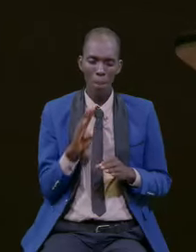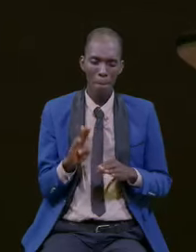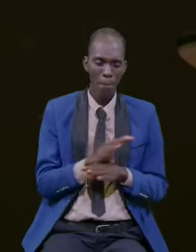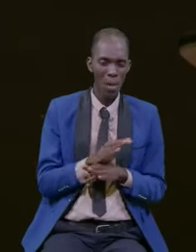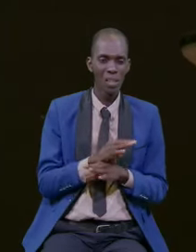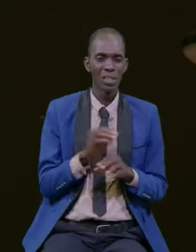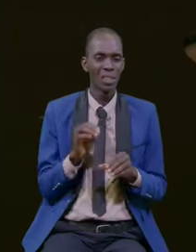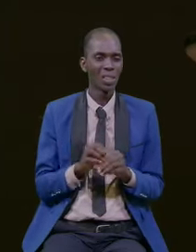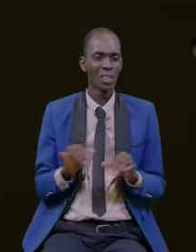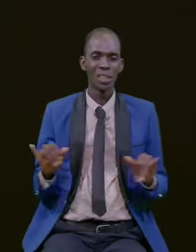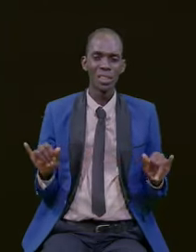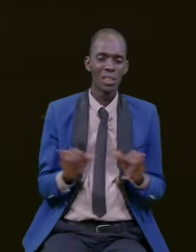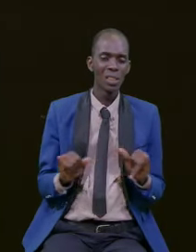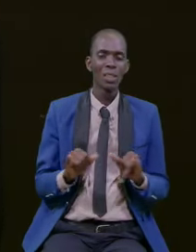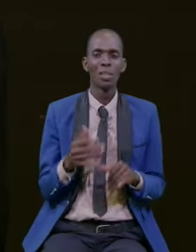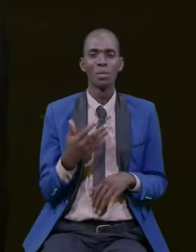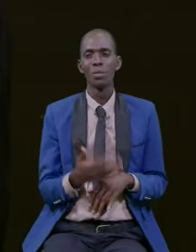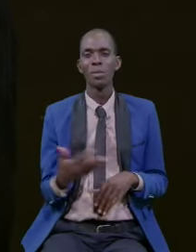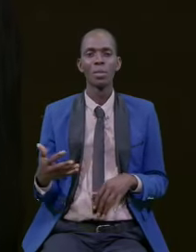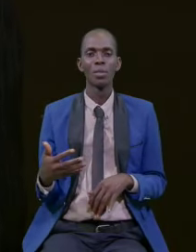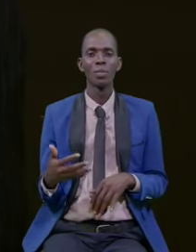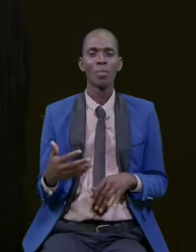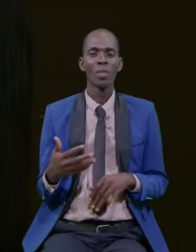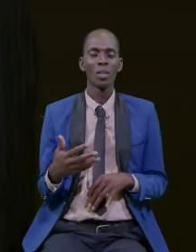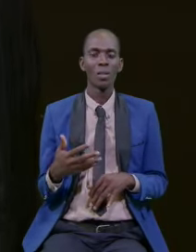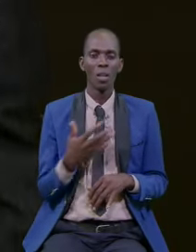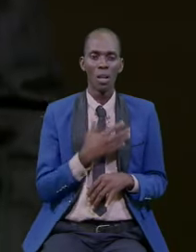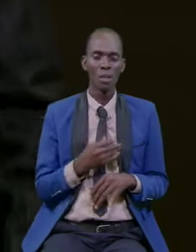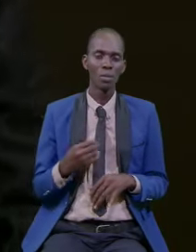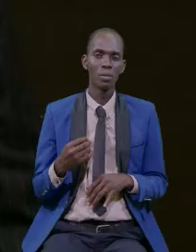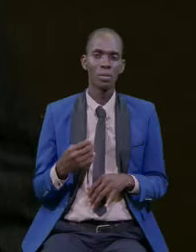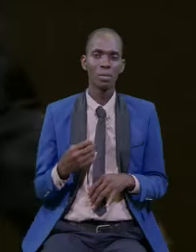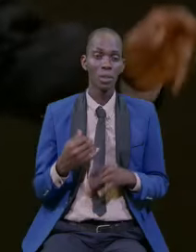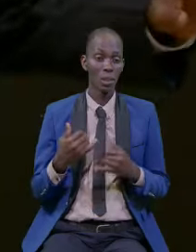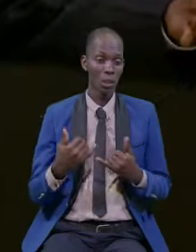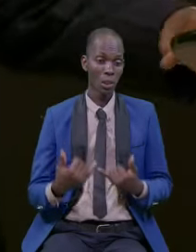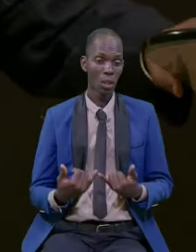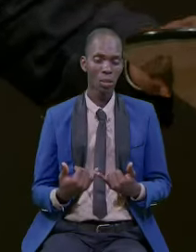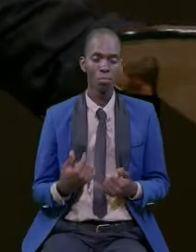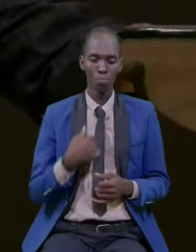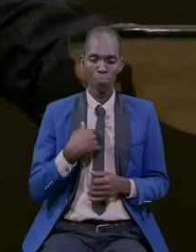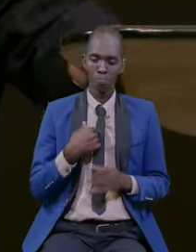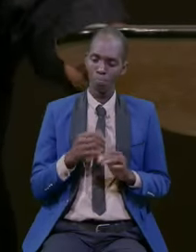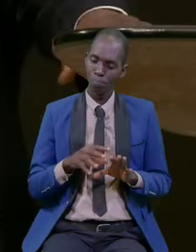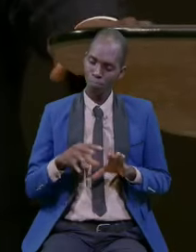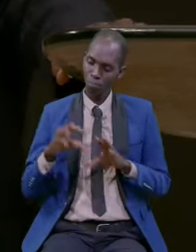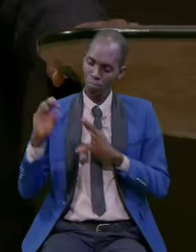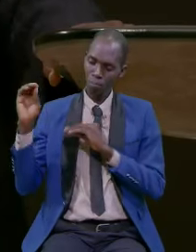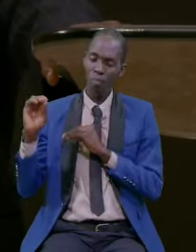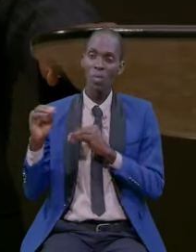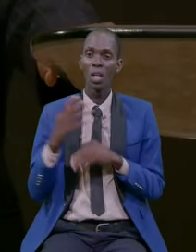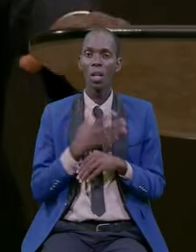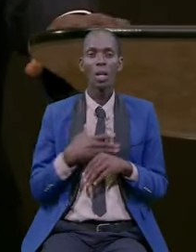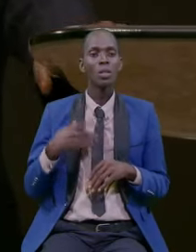thing I have been occupied in. And now I'm leaving, and the whole world is